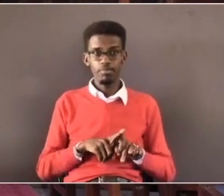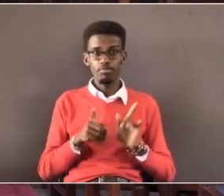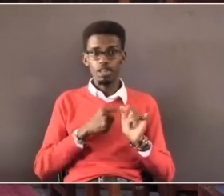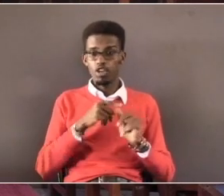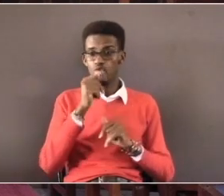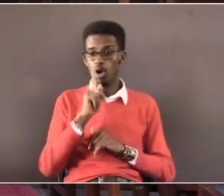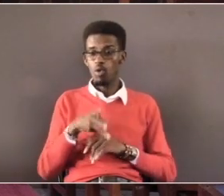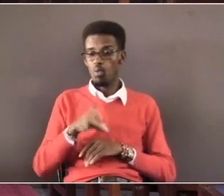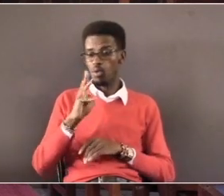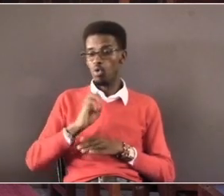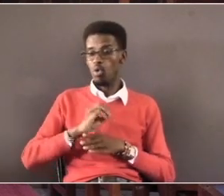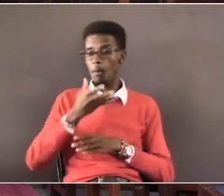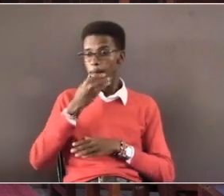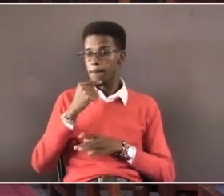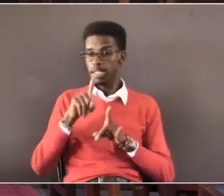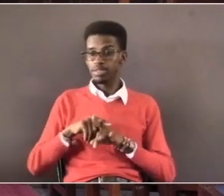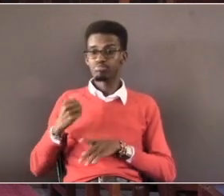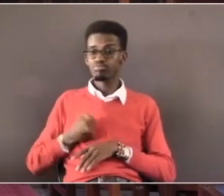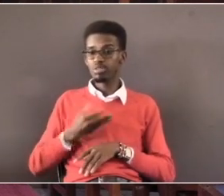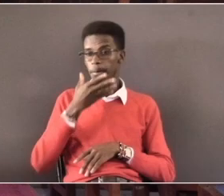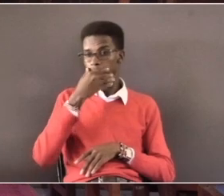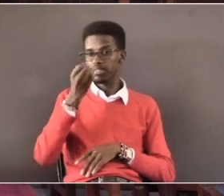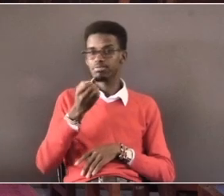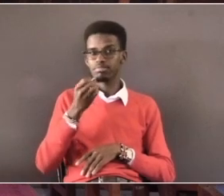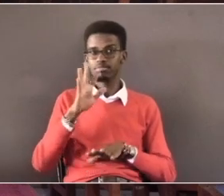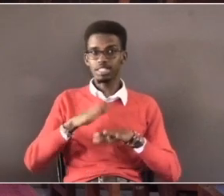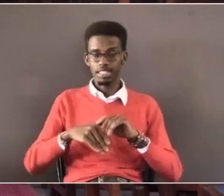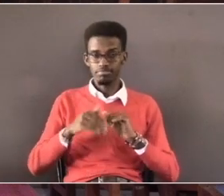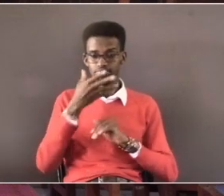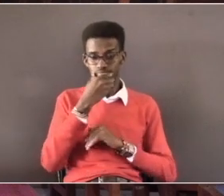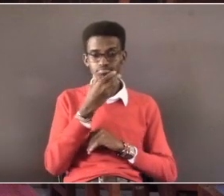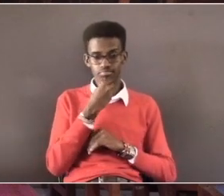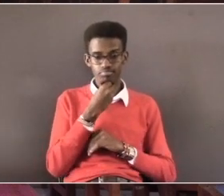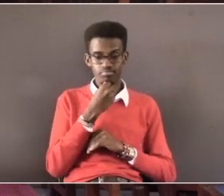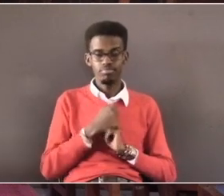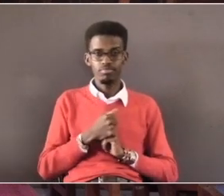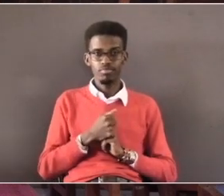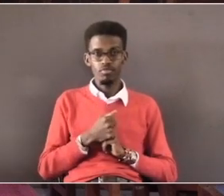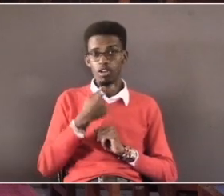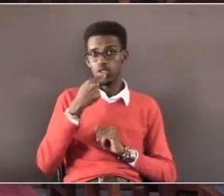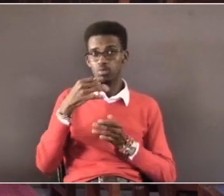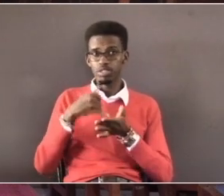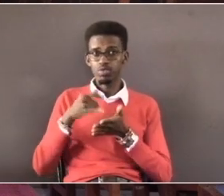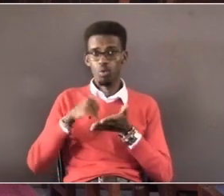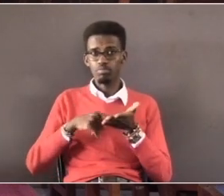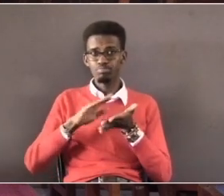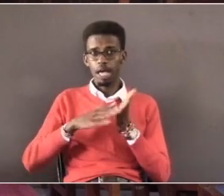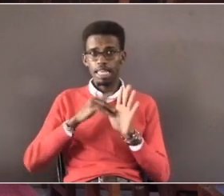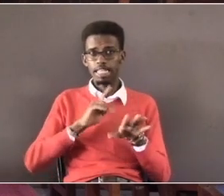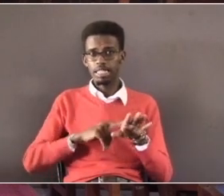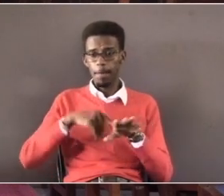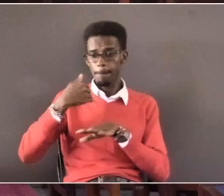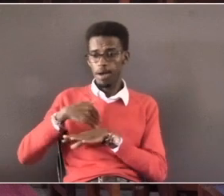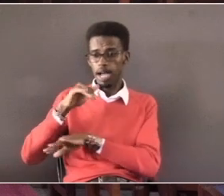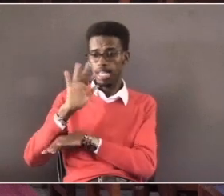just one way, what a man can do, a woman is doing even better nowadays. So it's, by the time somebody